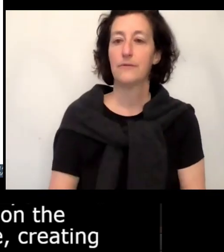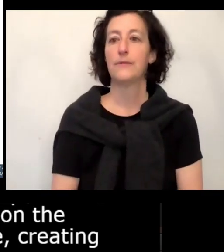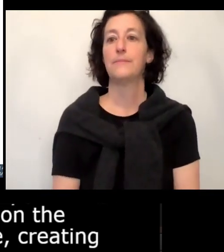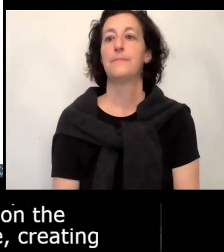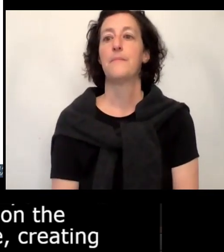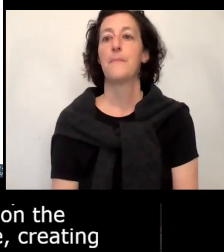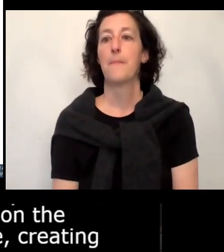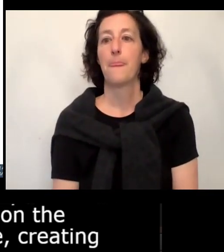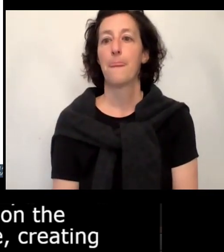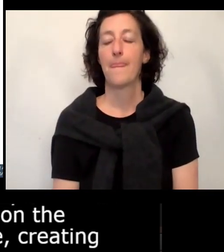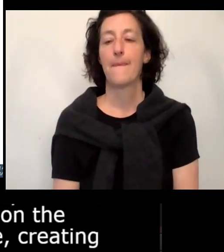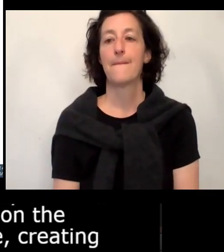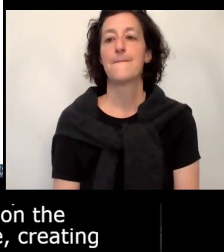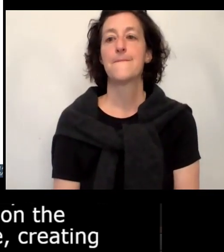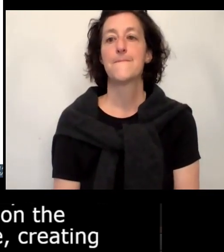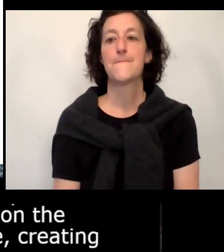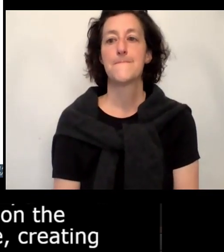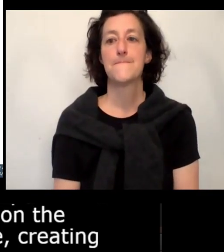So